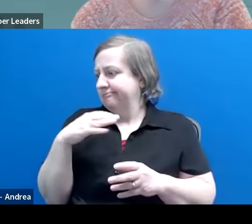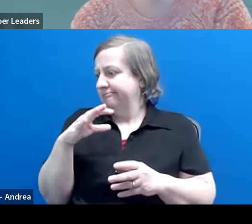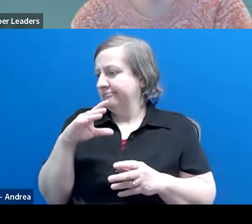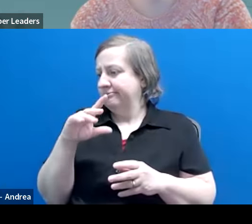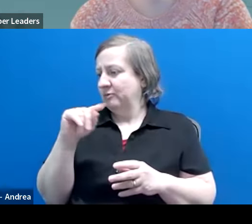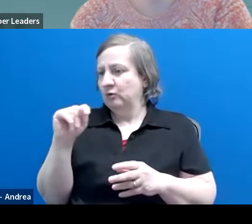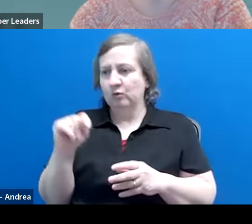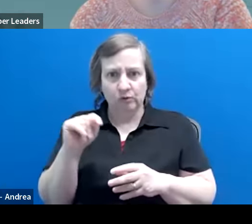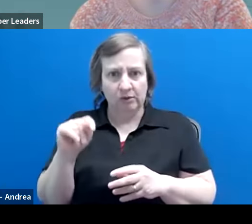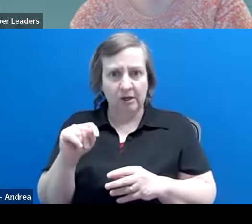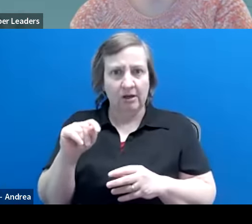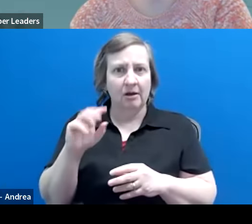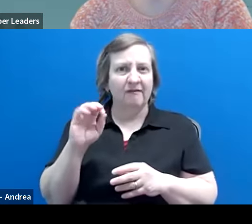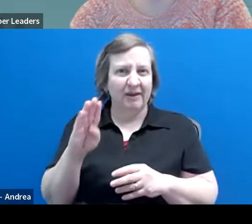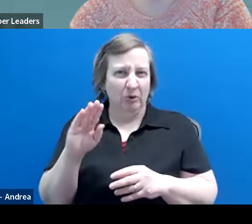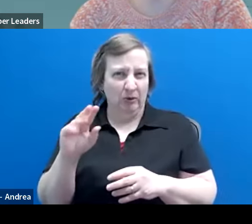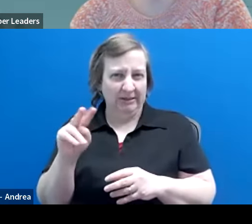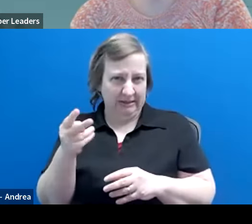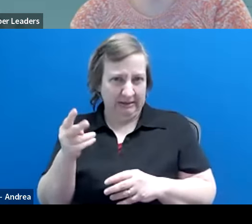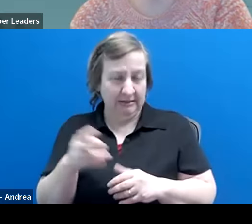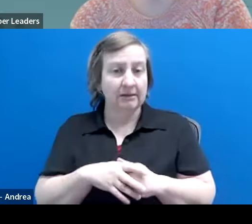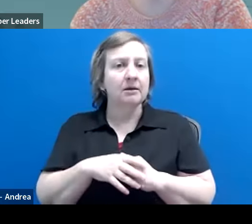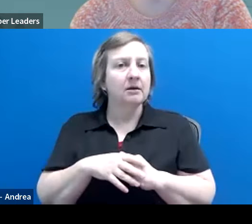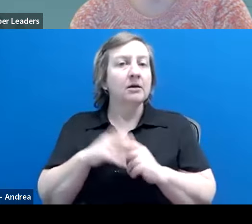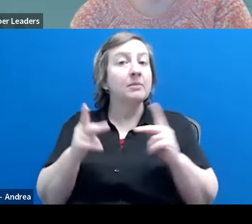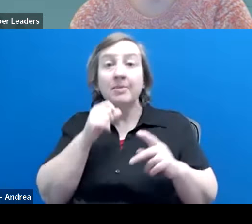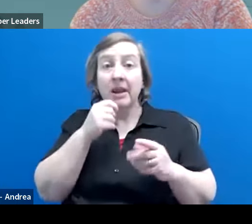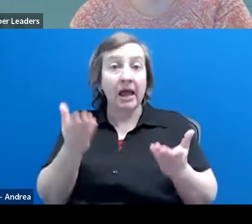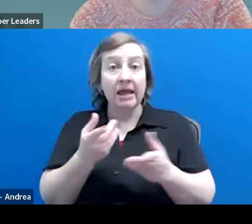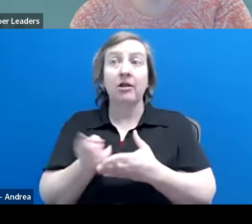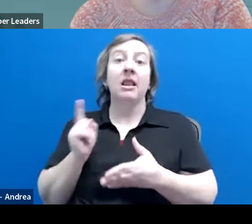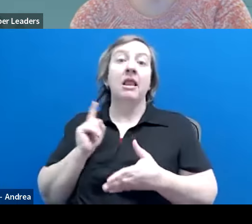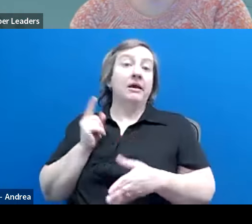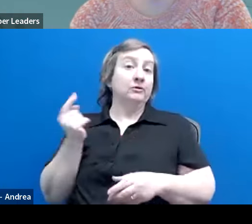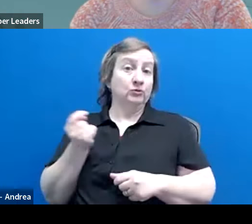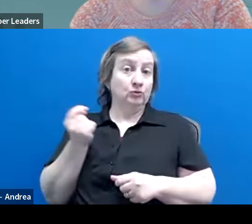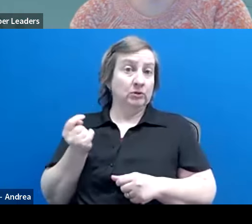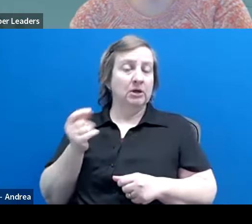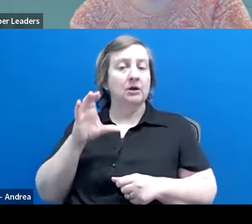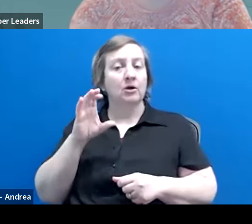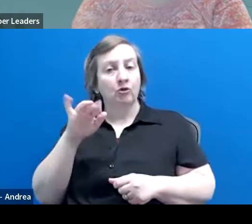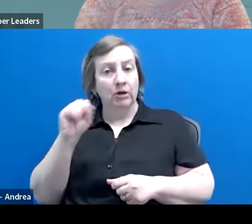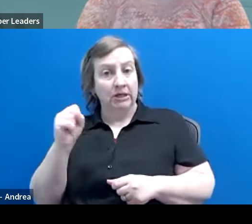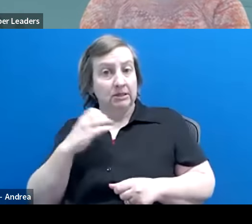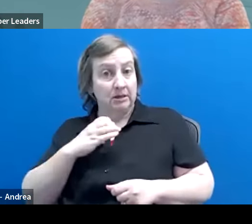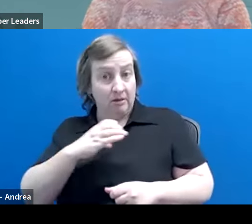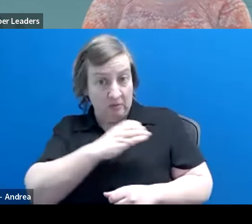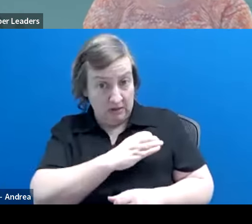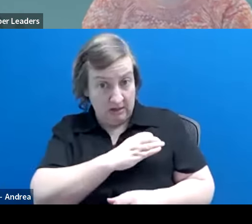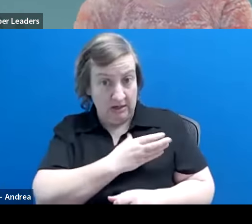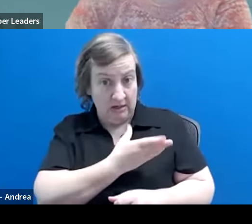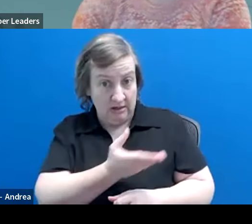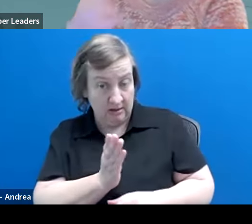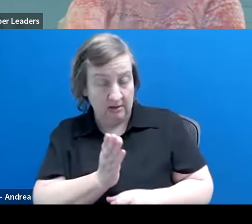So for those guests who were not with us last Tuesday, our CRIS committee members